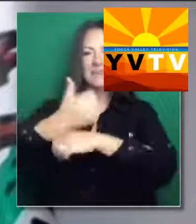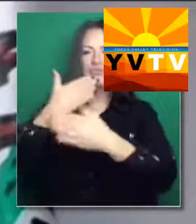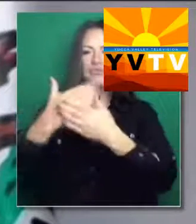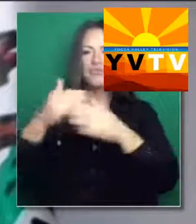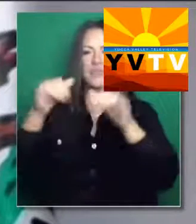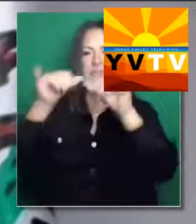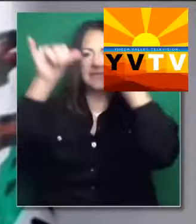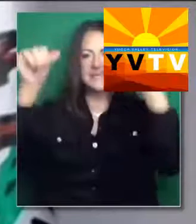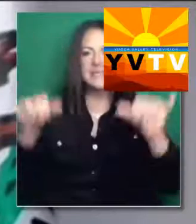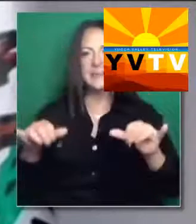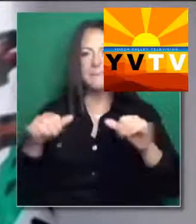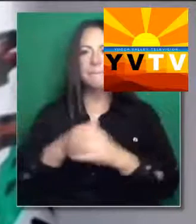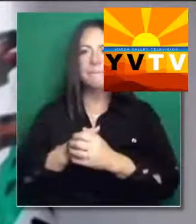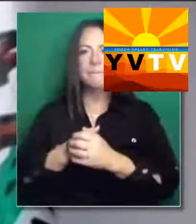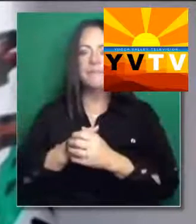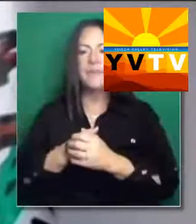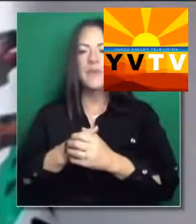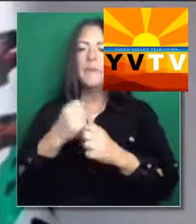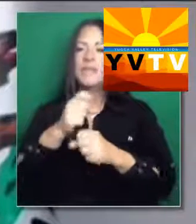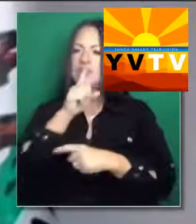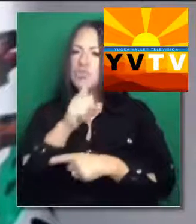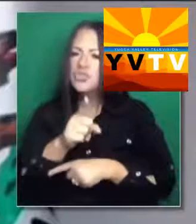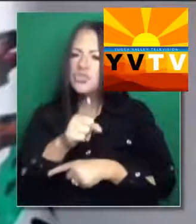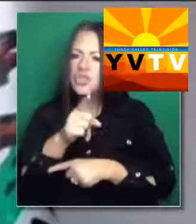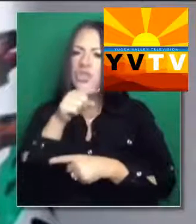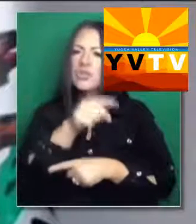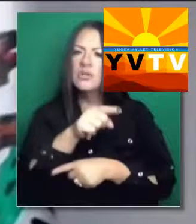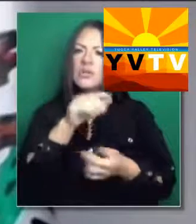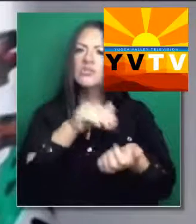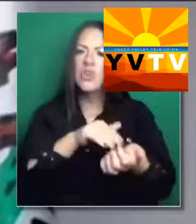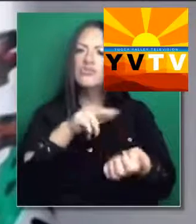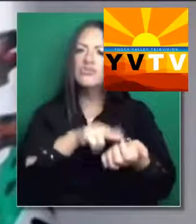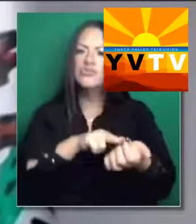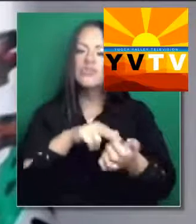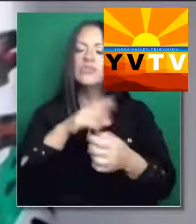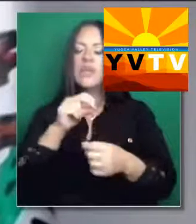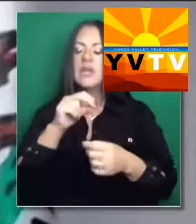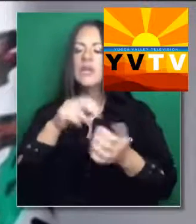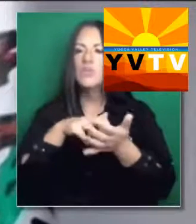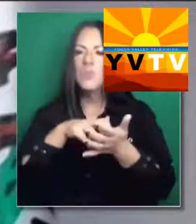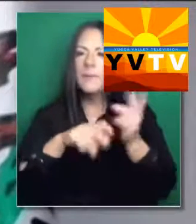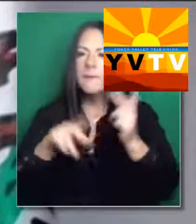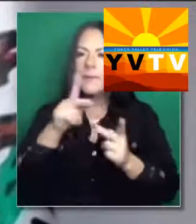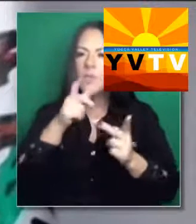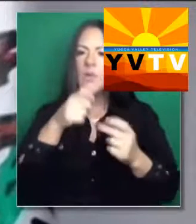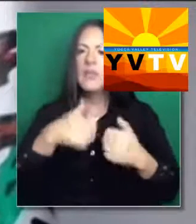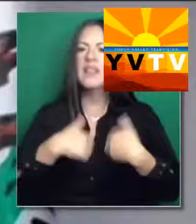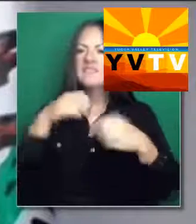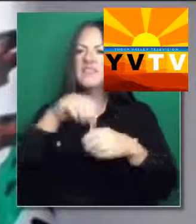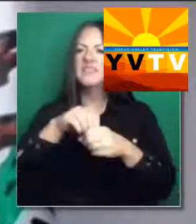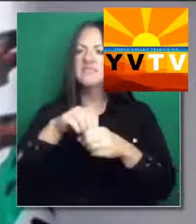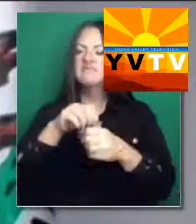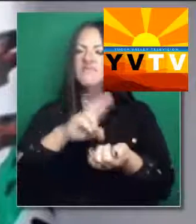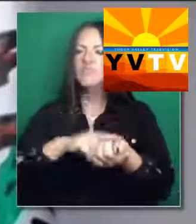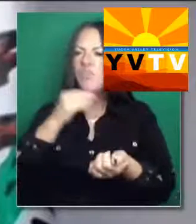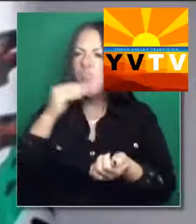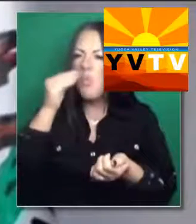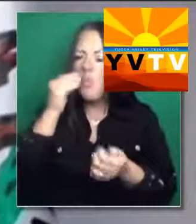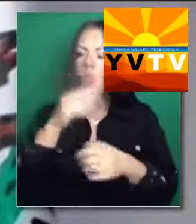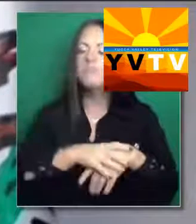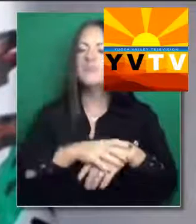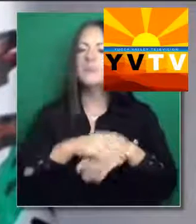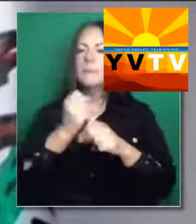other frontline healthcare providers, making sure that the doses get to the vulnerable in the congregate care facilities. And the work of